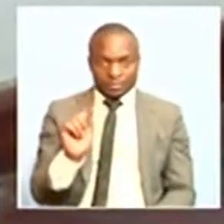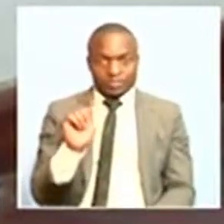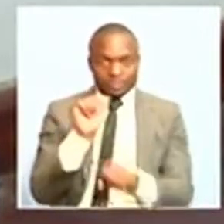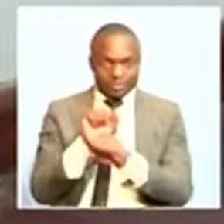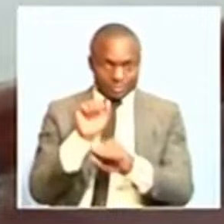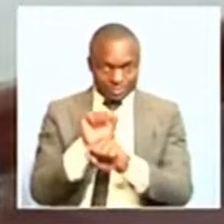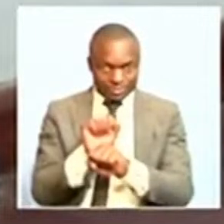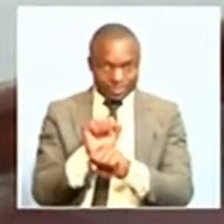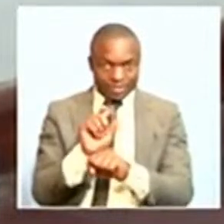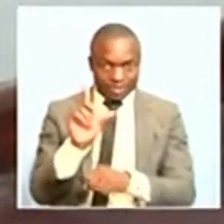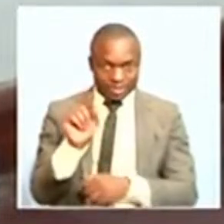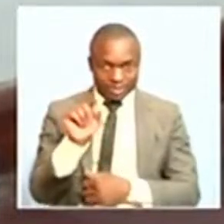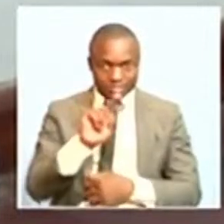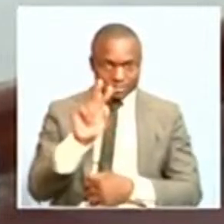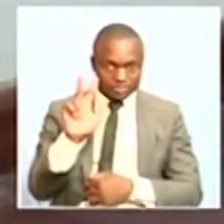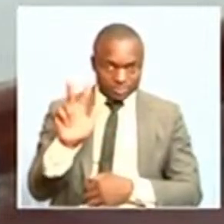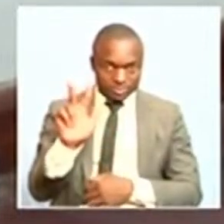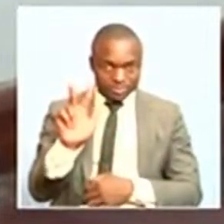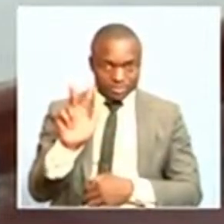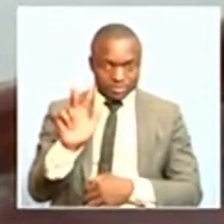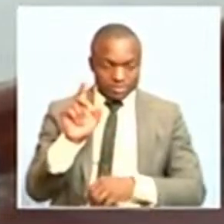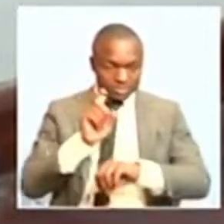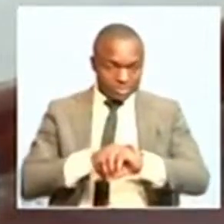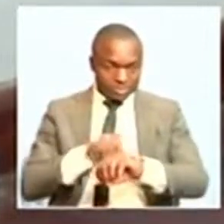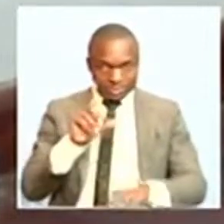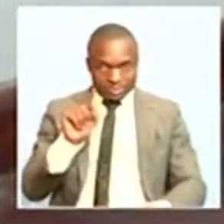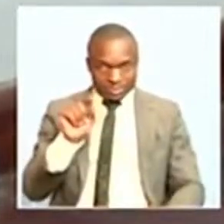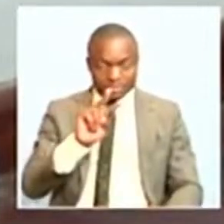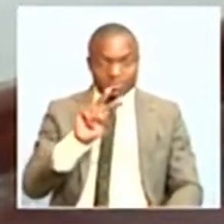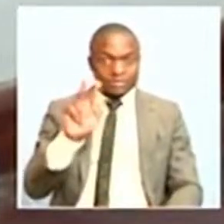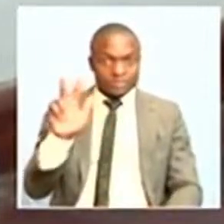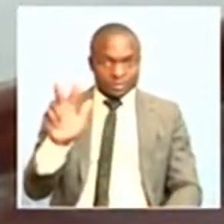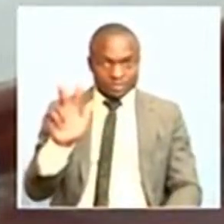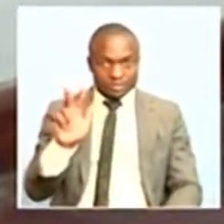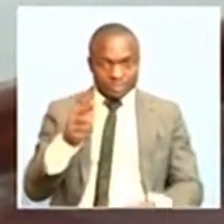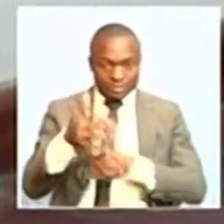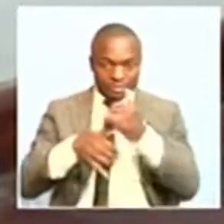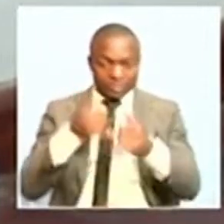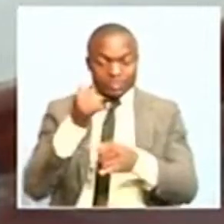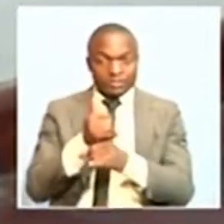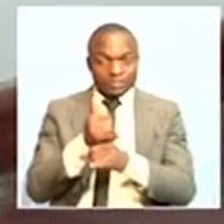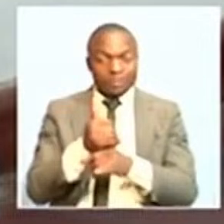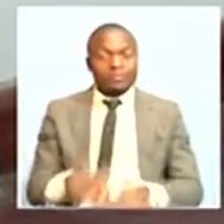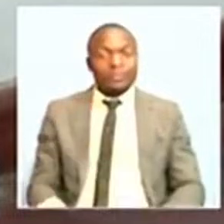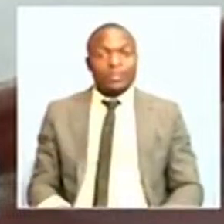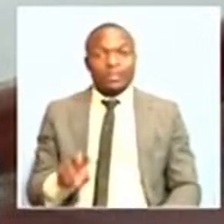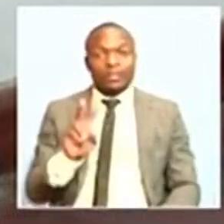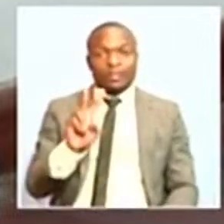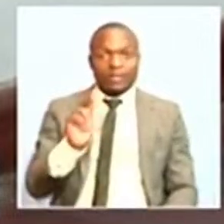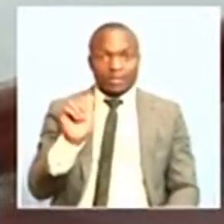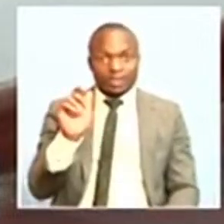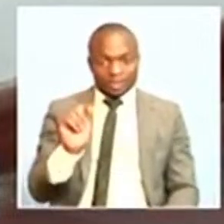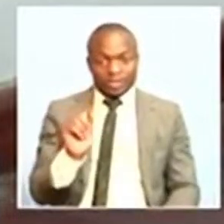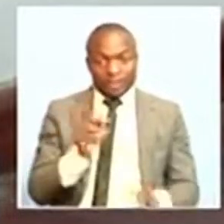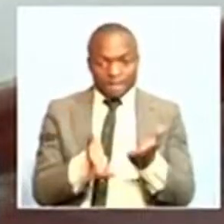So in 2023, or during the 2023 fiscal year, VAT